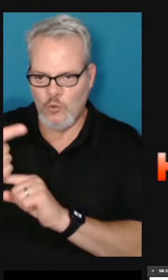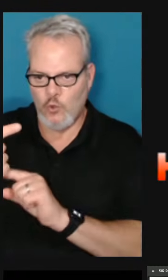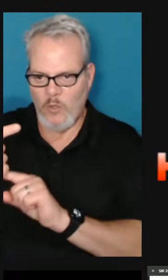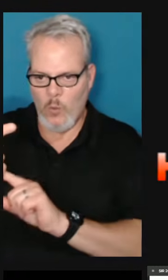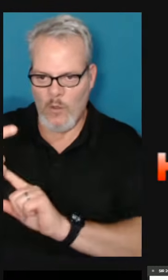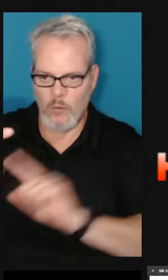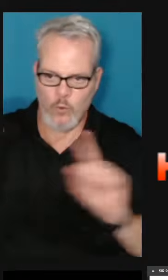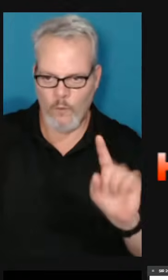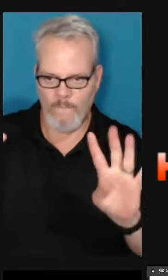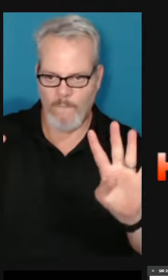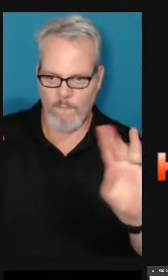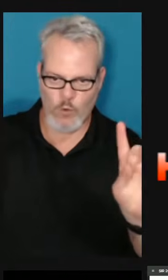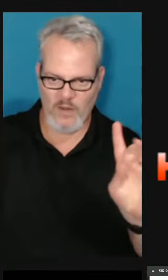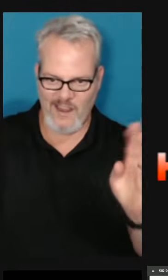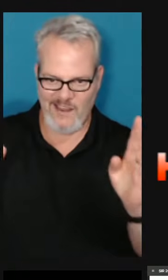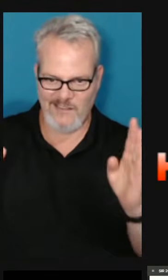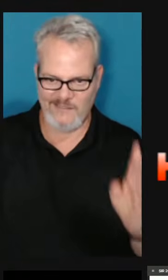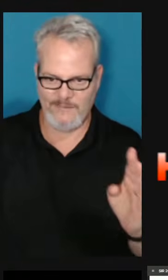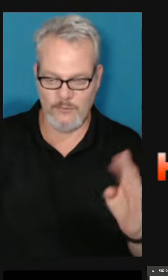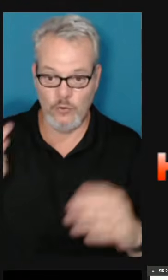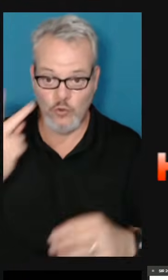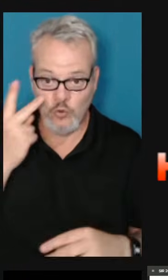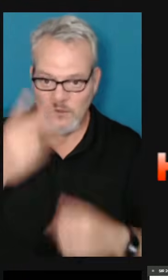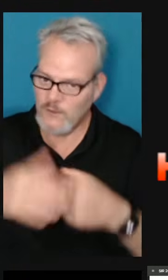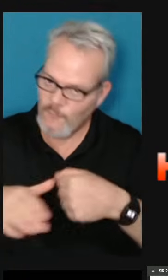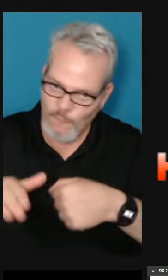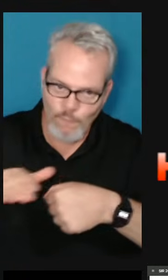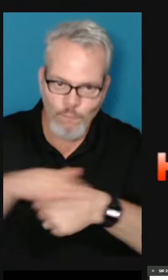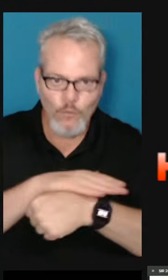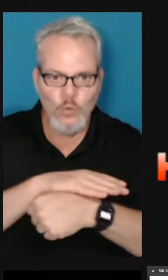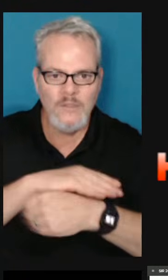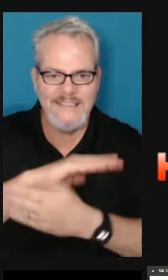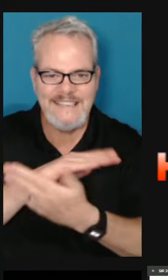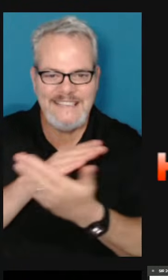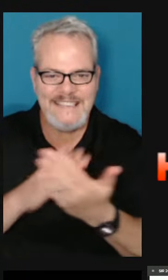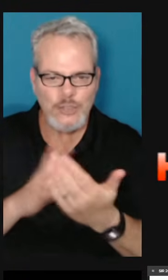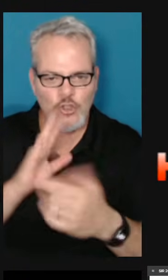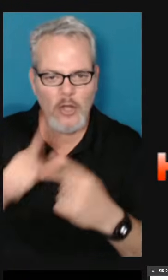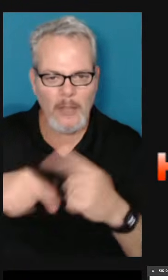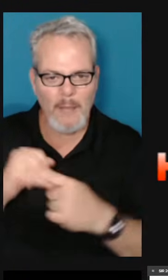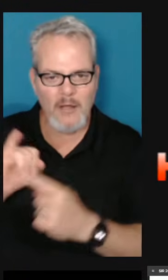at. And here you can see there's a whole section on jetting events. We've discussed this before.